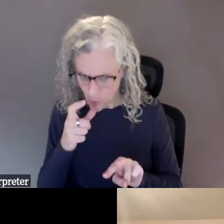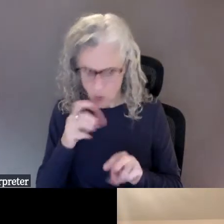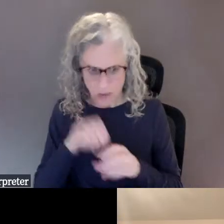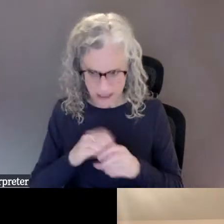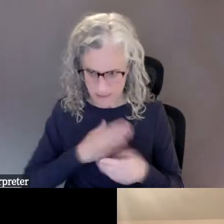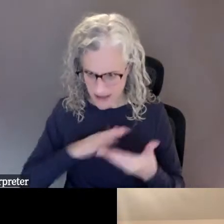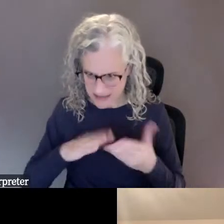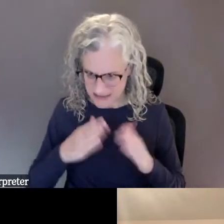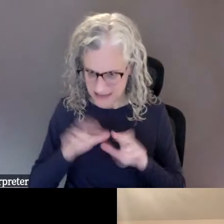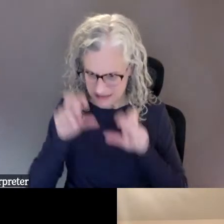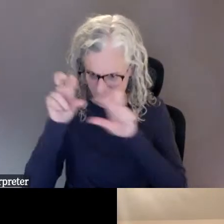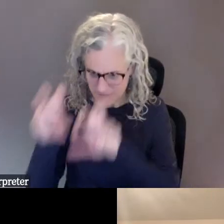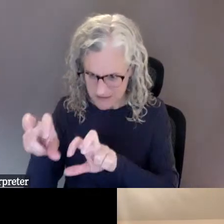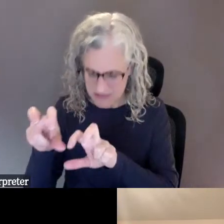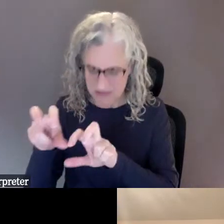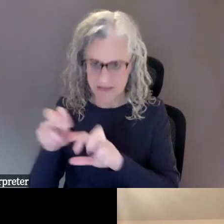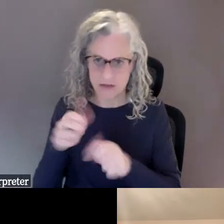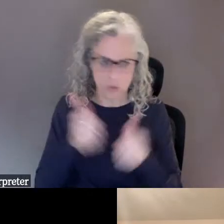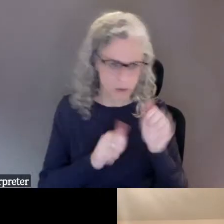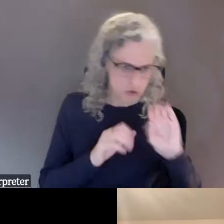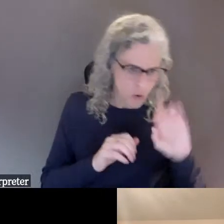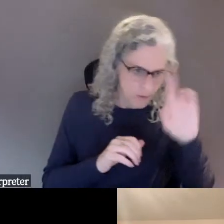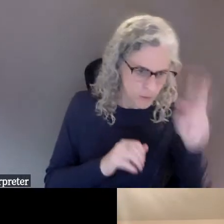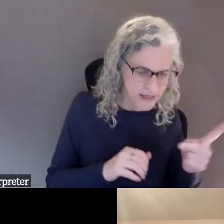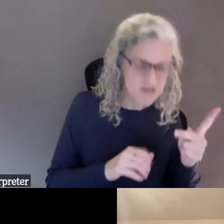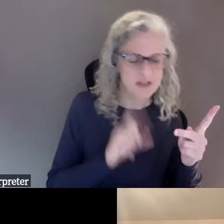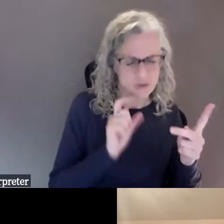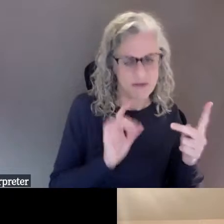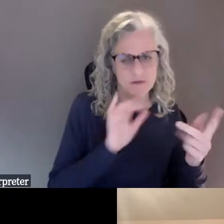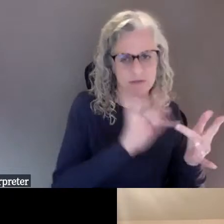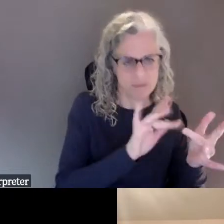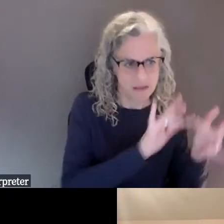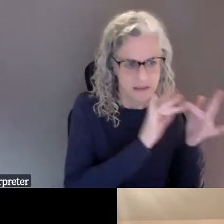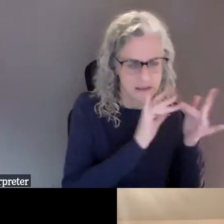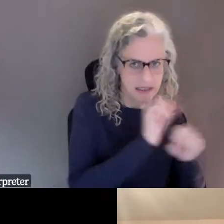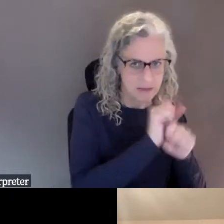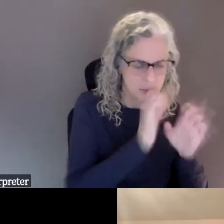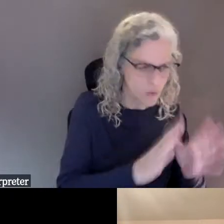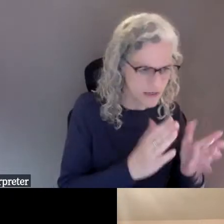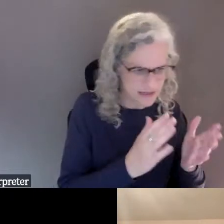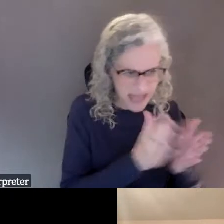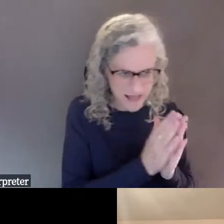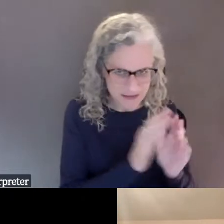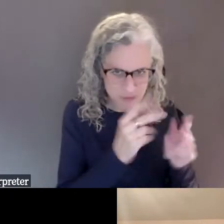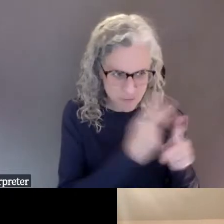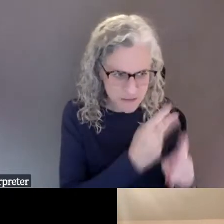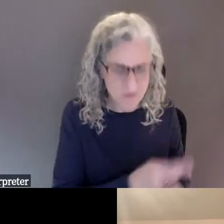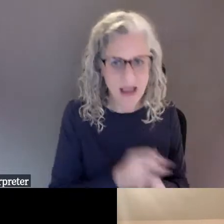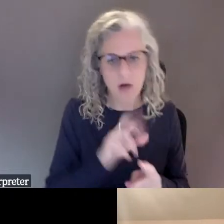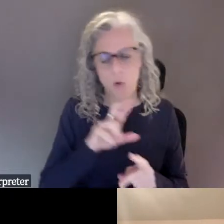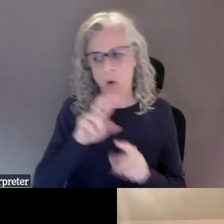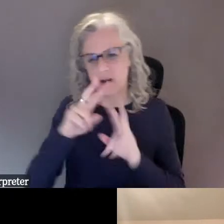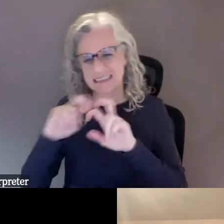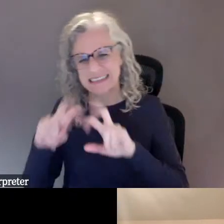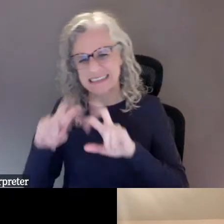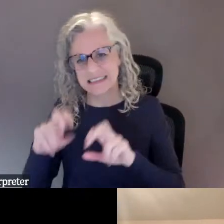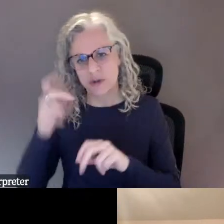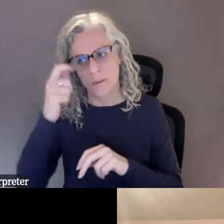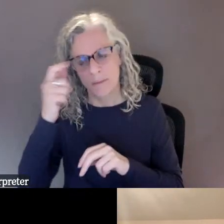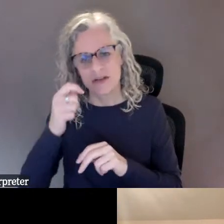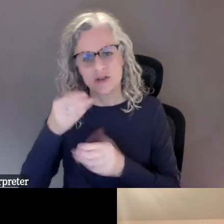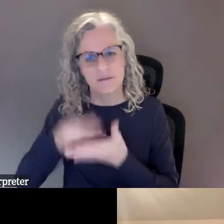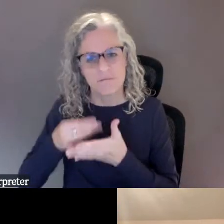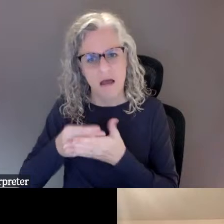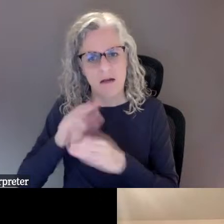And for corporations, you would have to, get in touch with employees and see if they can figure it out, check your pension funds through websites, things like